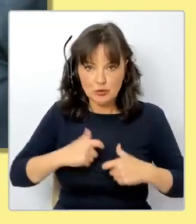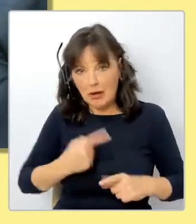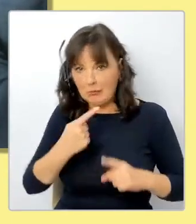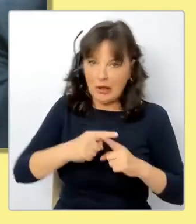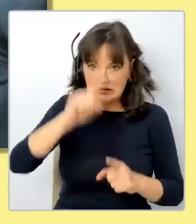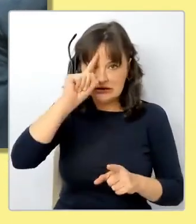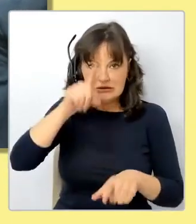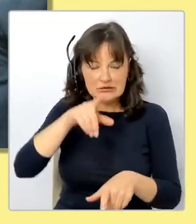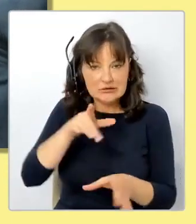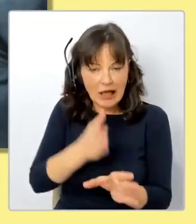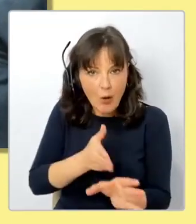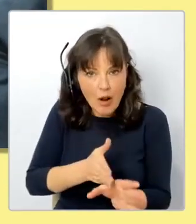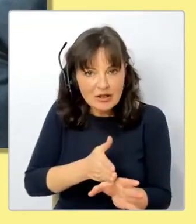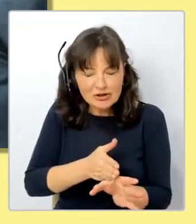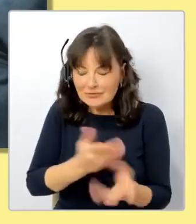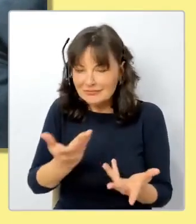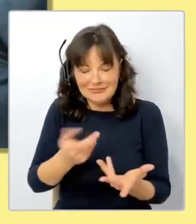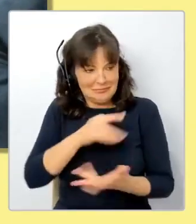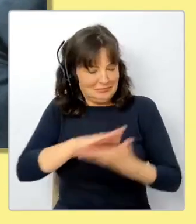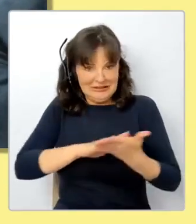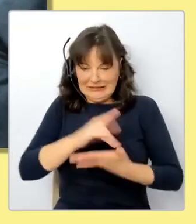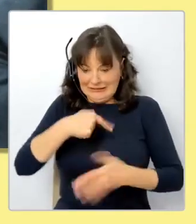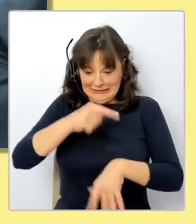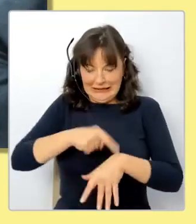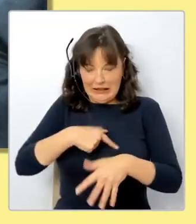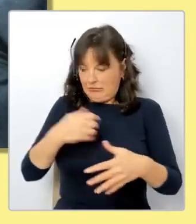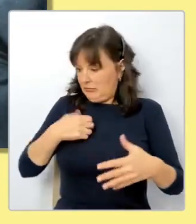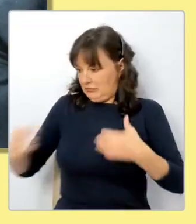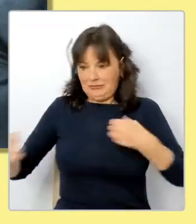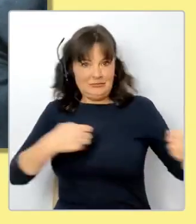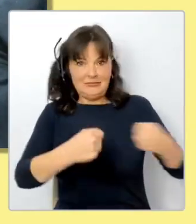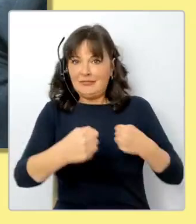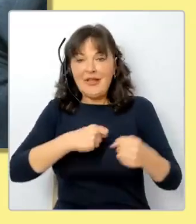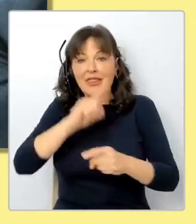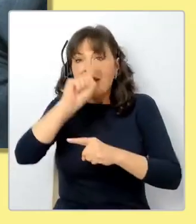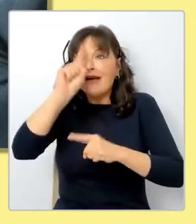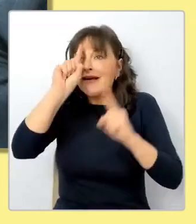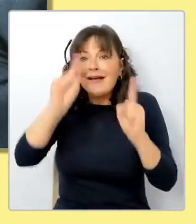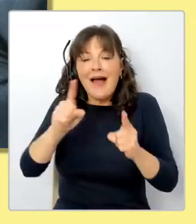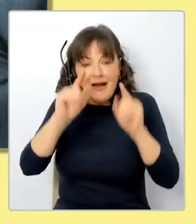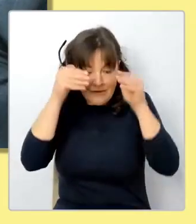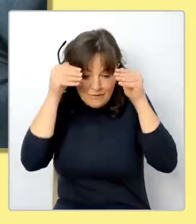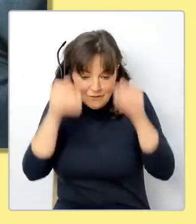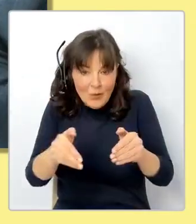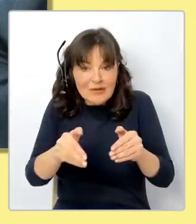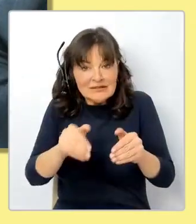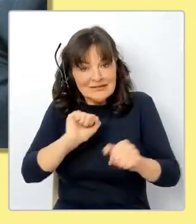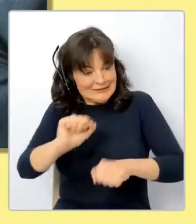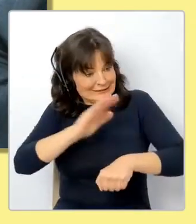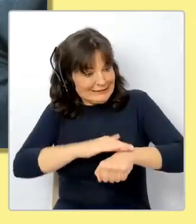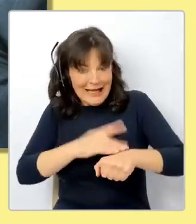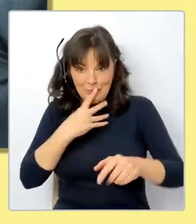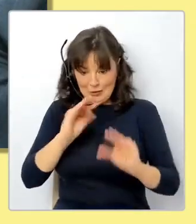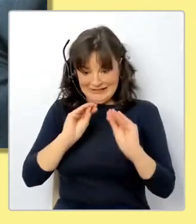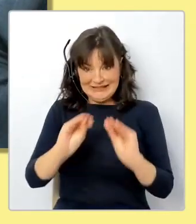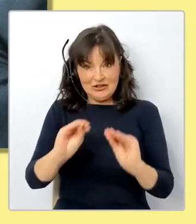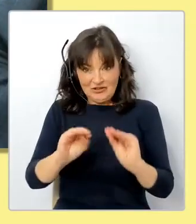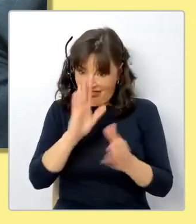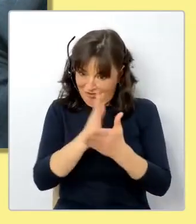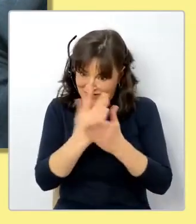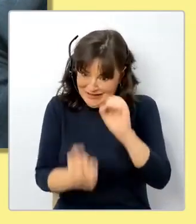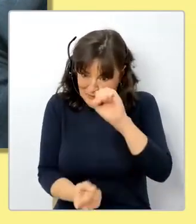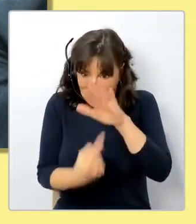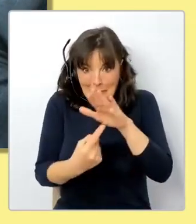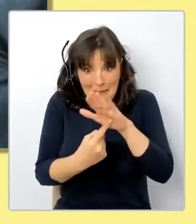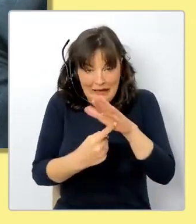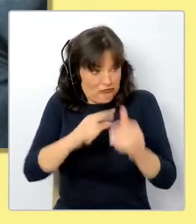time, and it's not allowing them to, you know, focus their time and attention on teaching, which is obviously, you know, their main purpose for being in